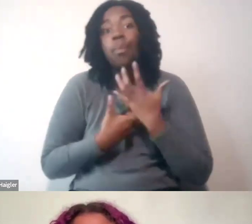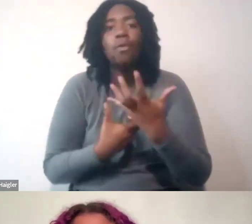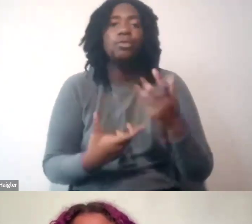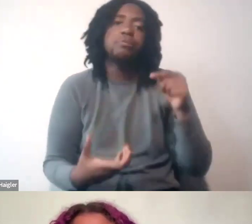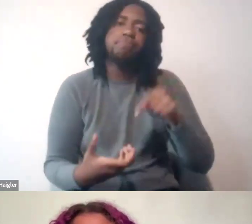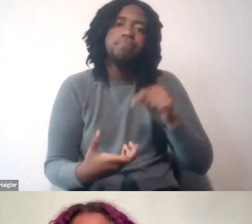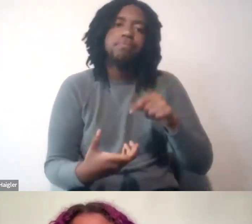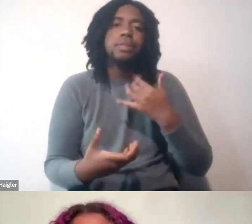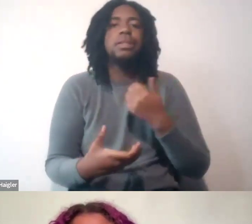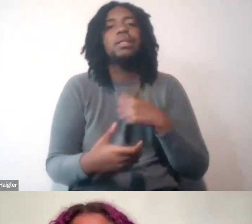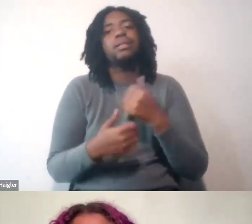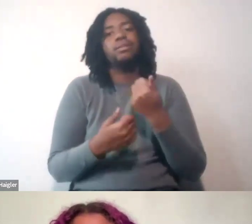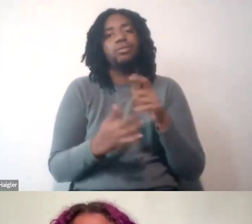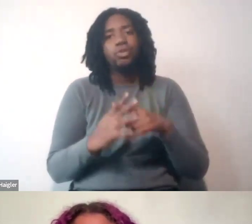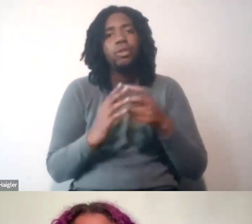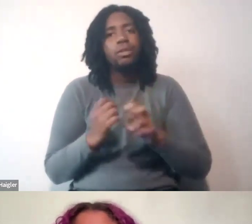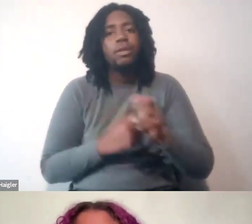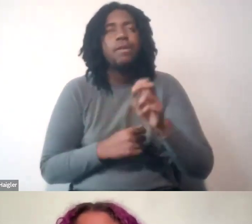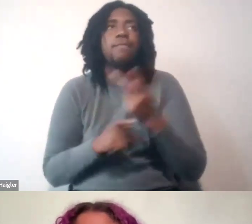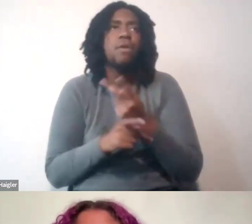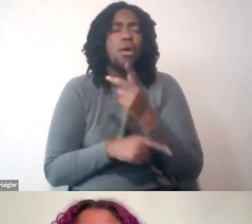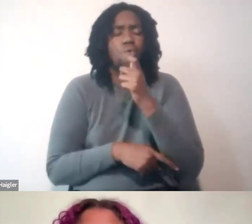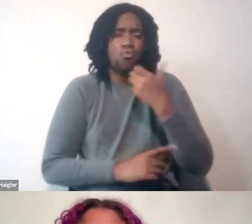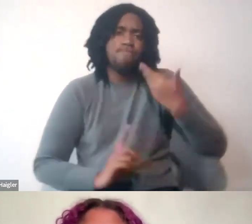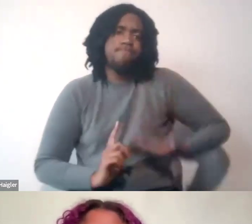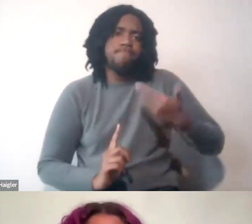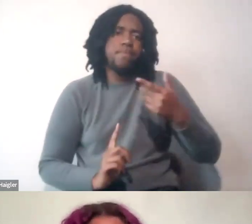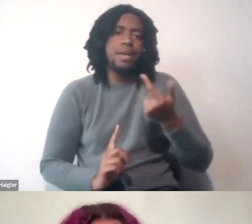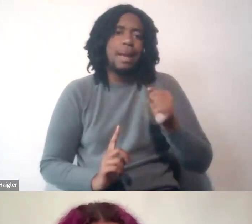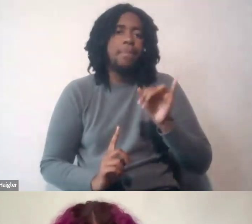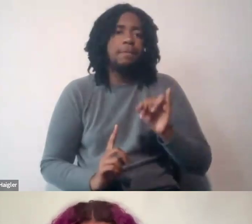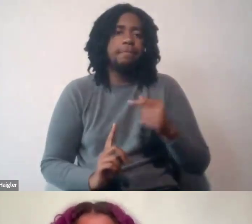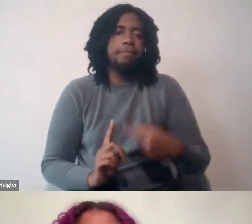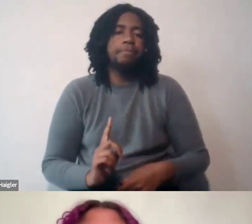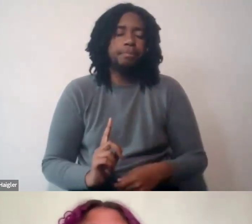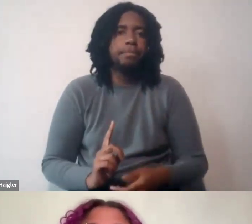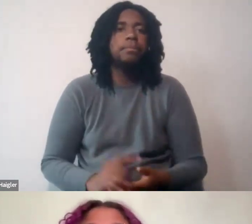out or start the journey on figuring out who she is.